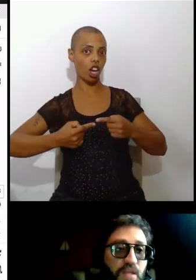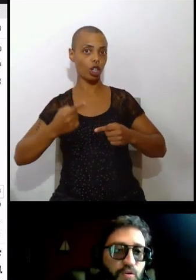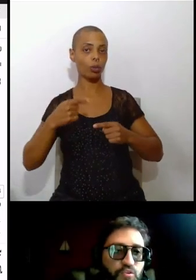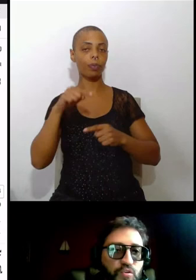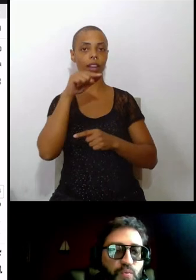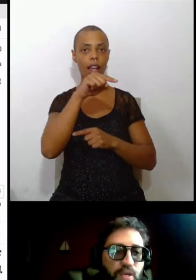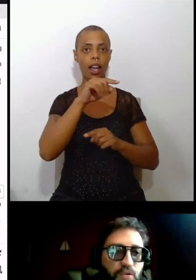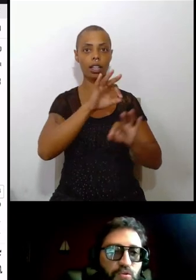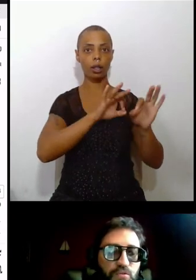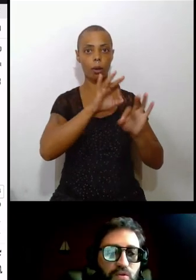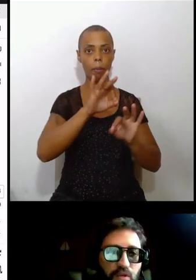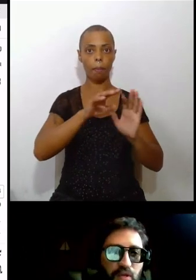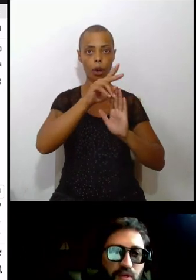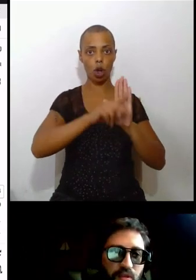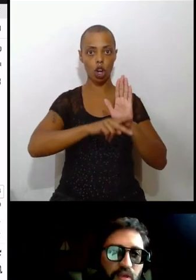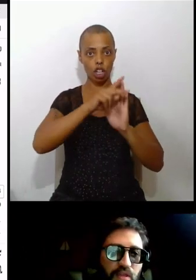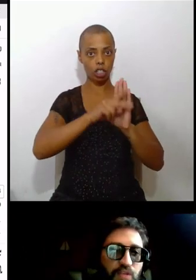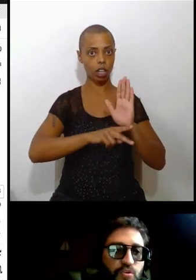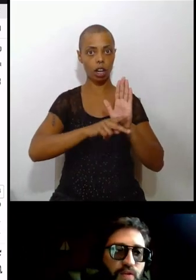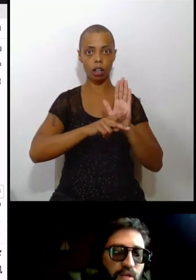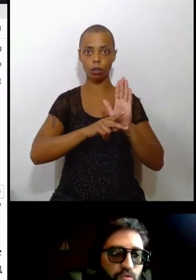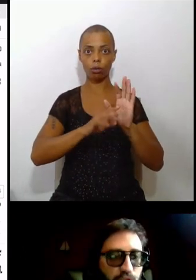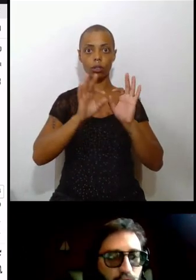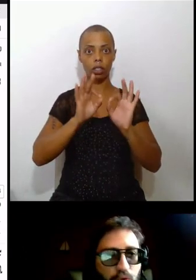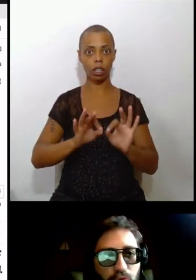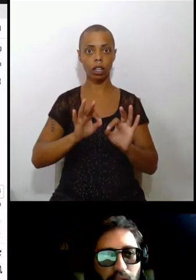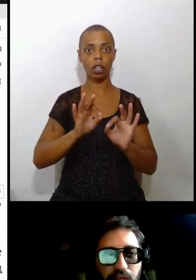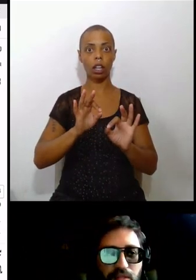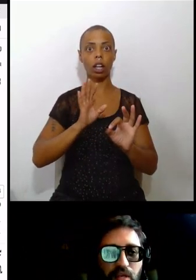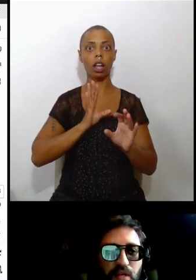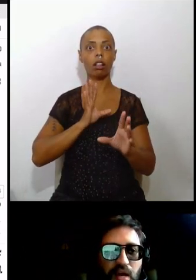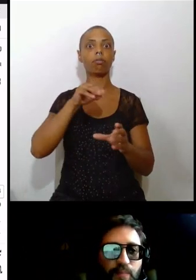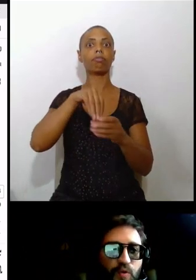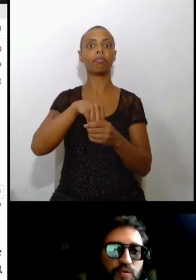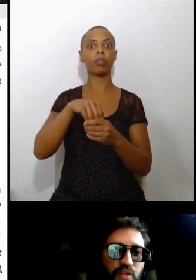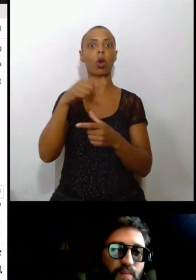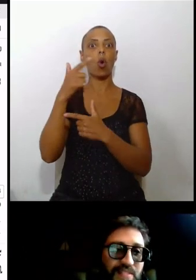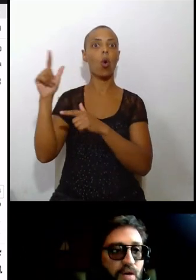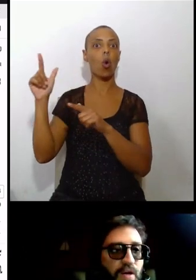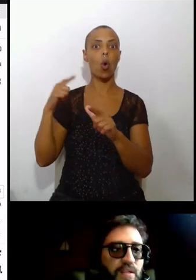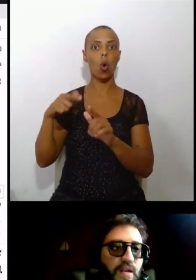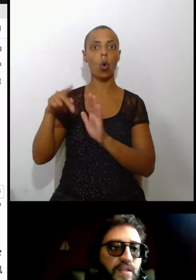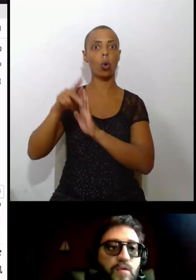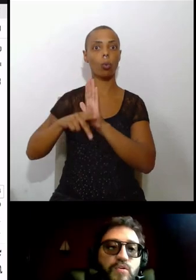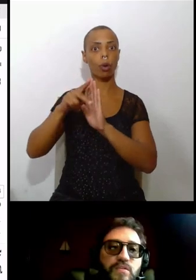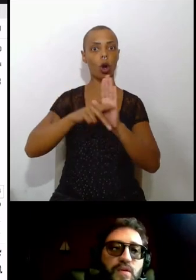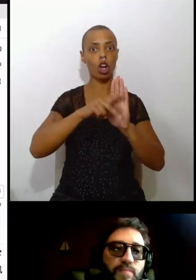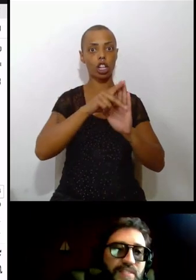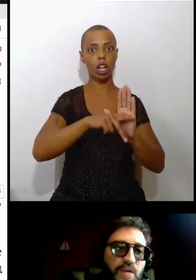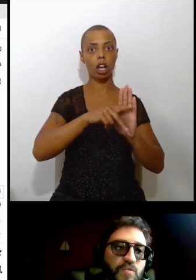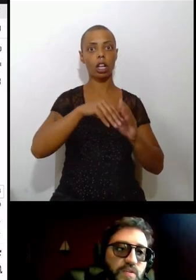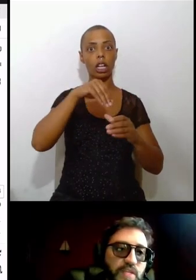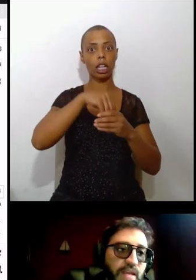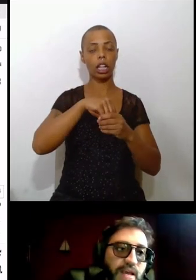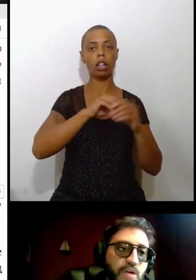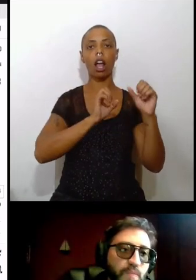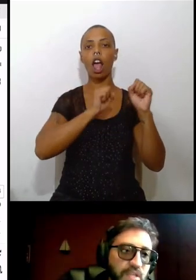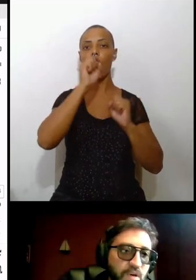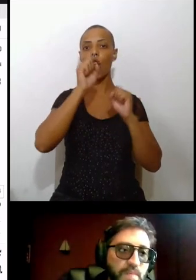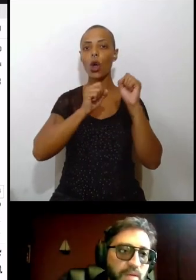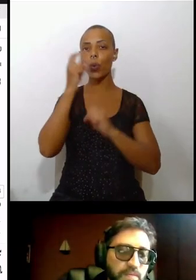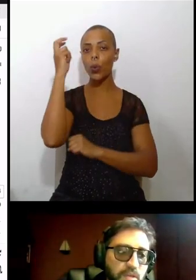from a Netflix and a political standpoint this project is part of a number of other projects